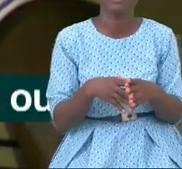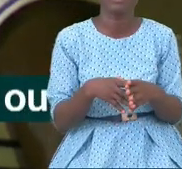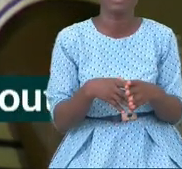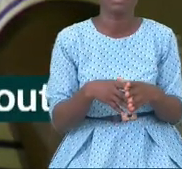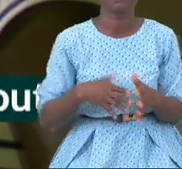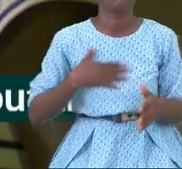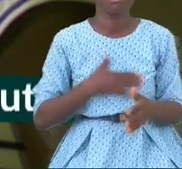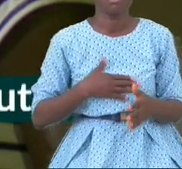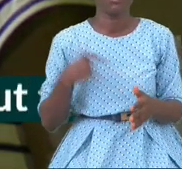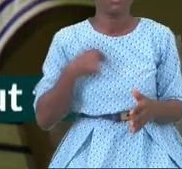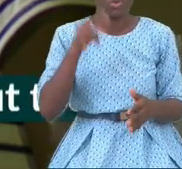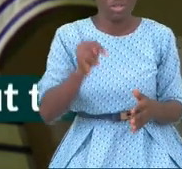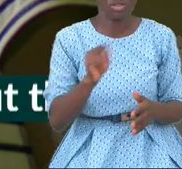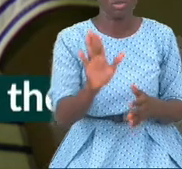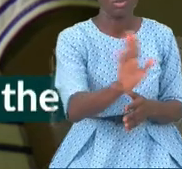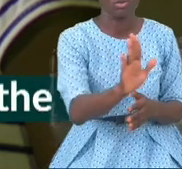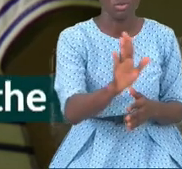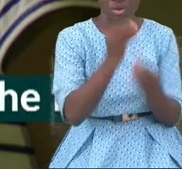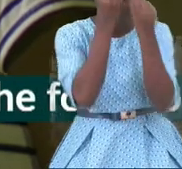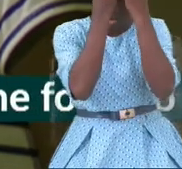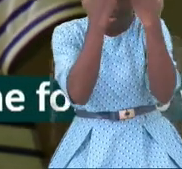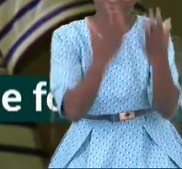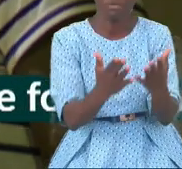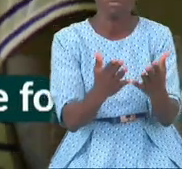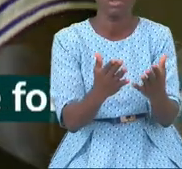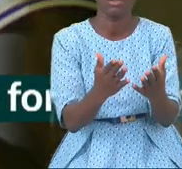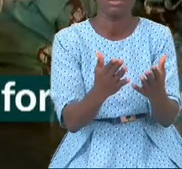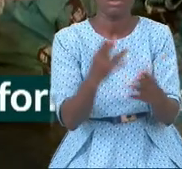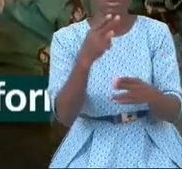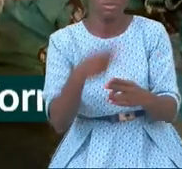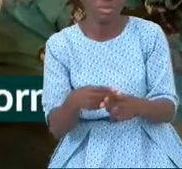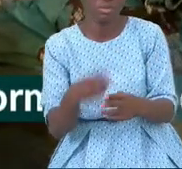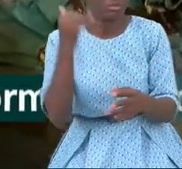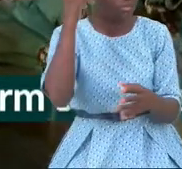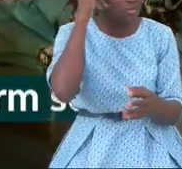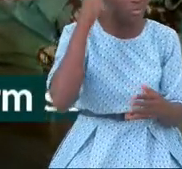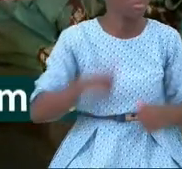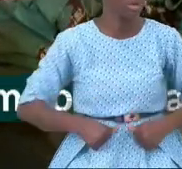And if you're watching online, there's a link displayed there.